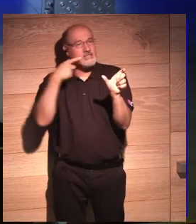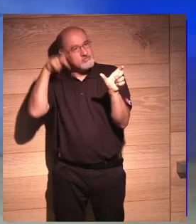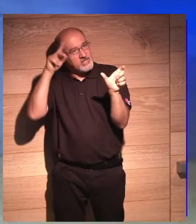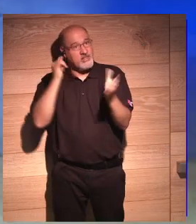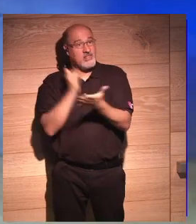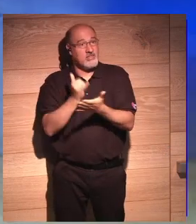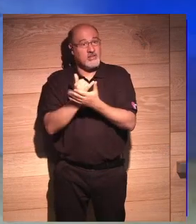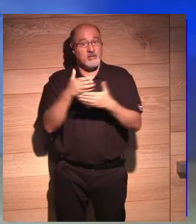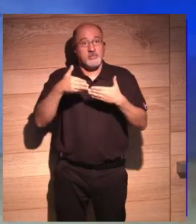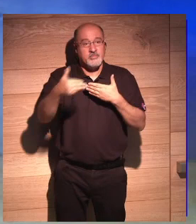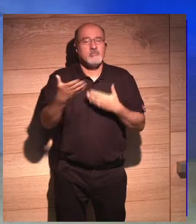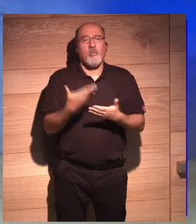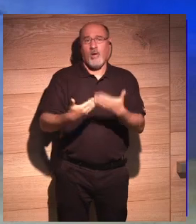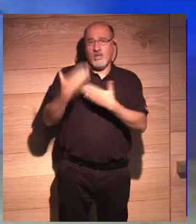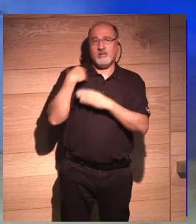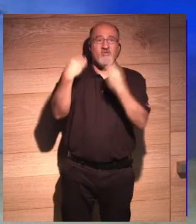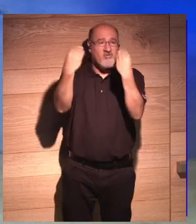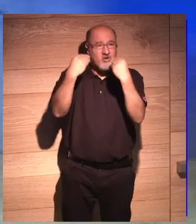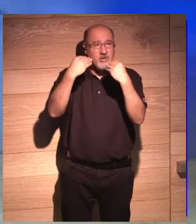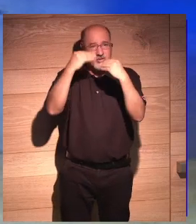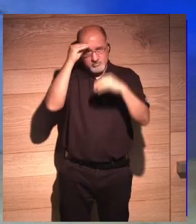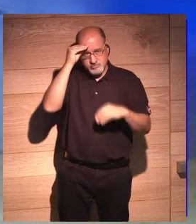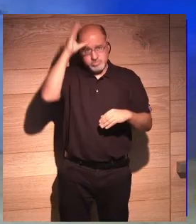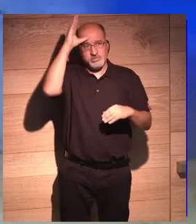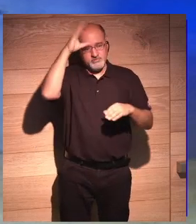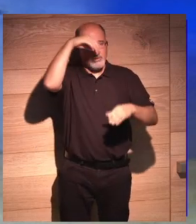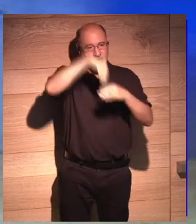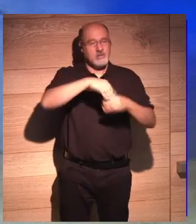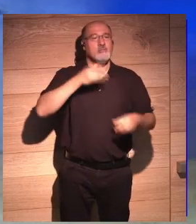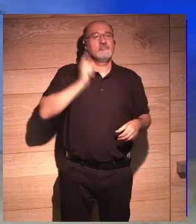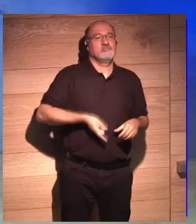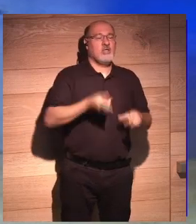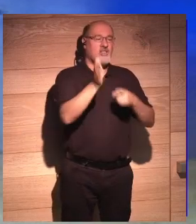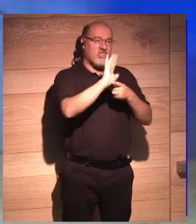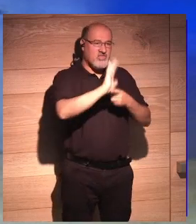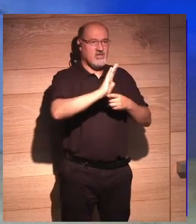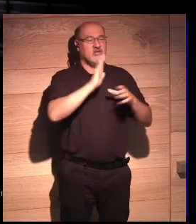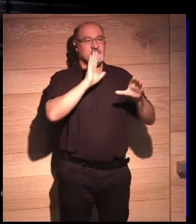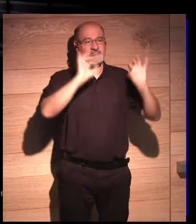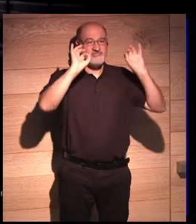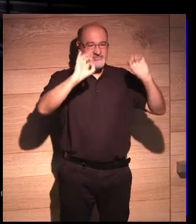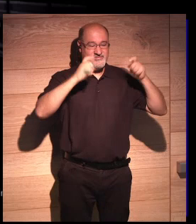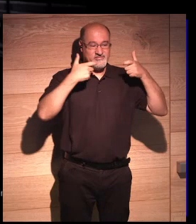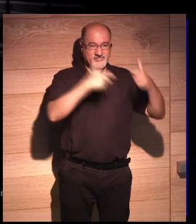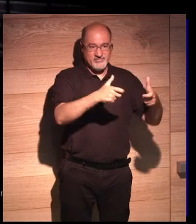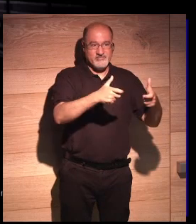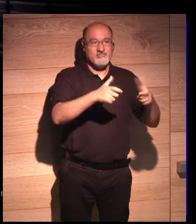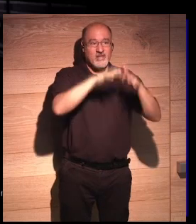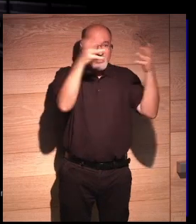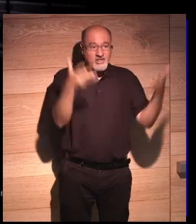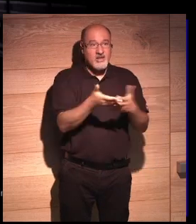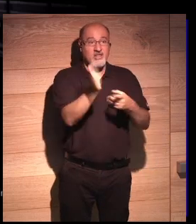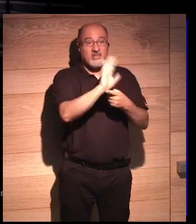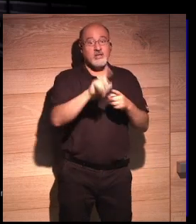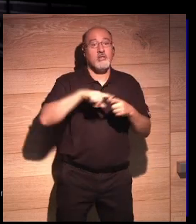and television at the rise of the internet. And I think that that digital influence had a huge effect on me. It exposed